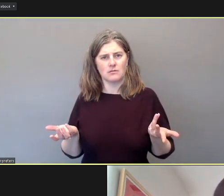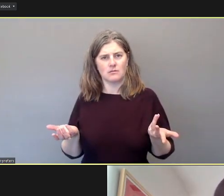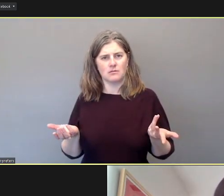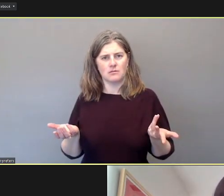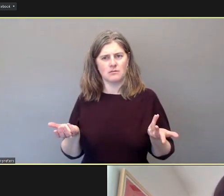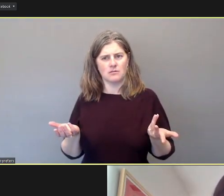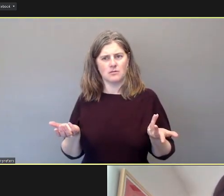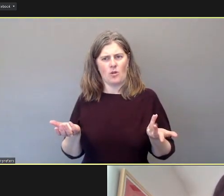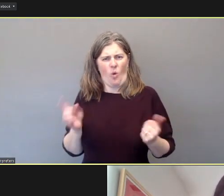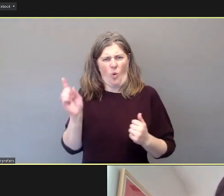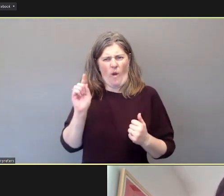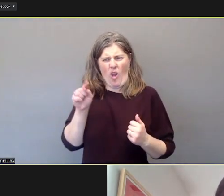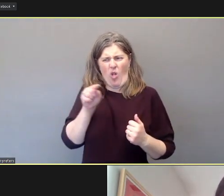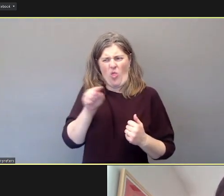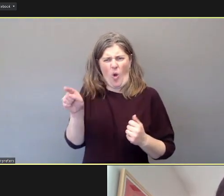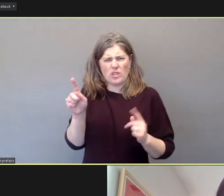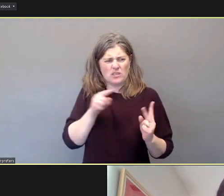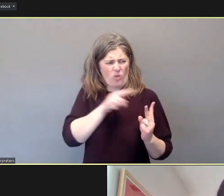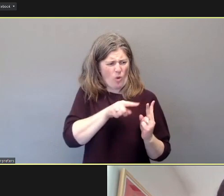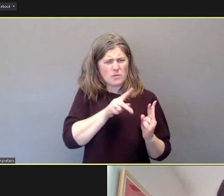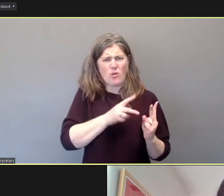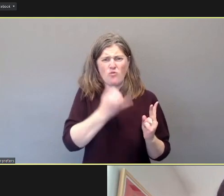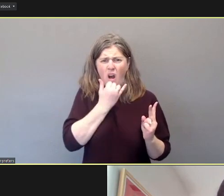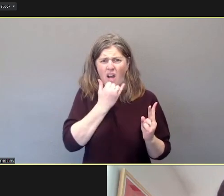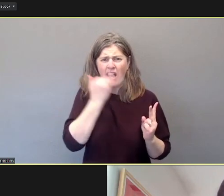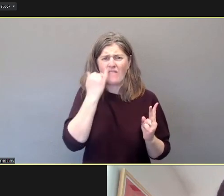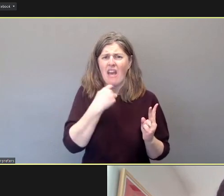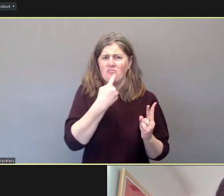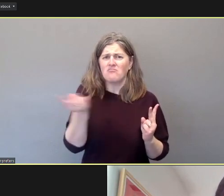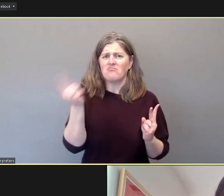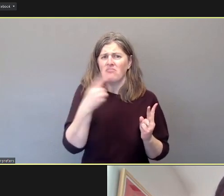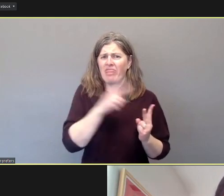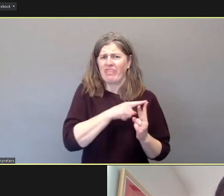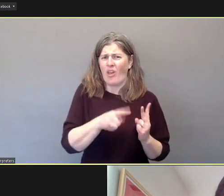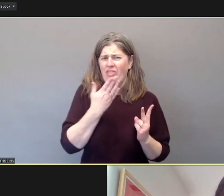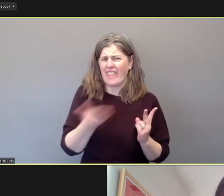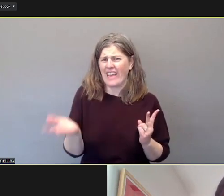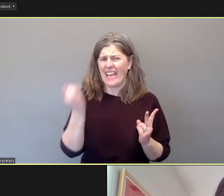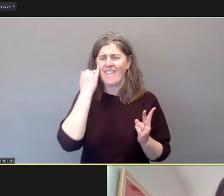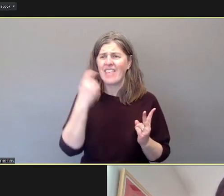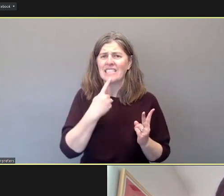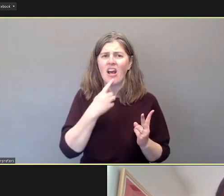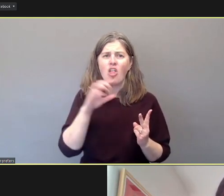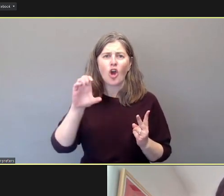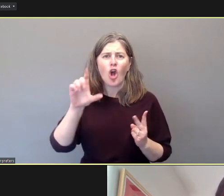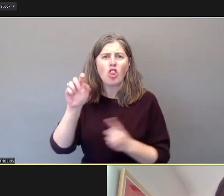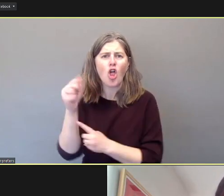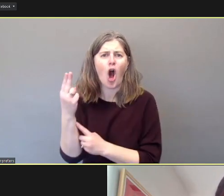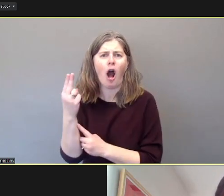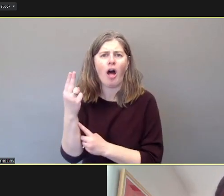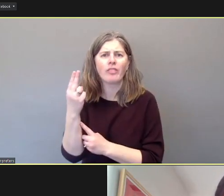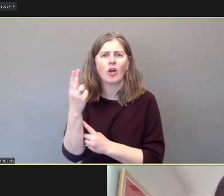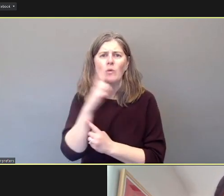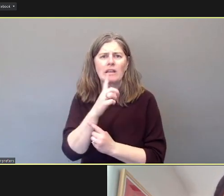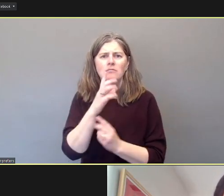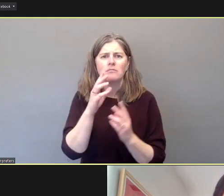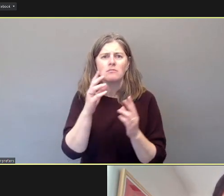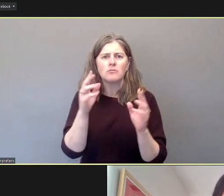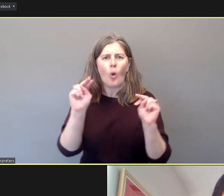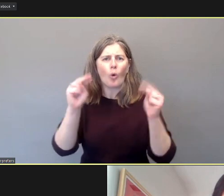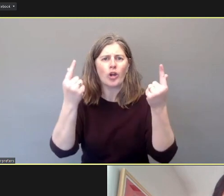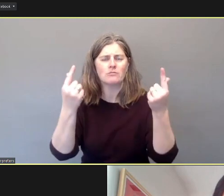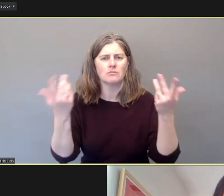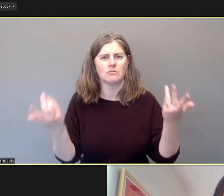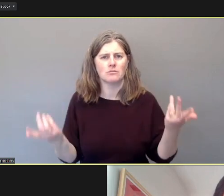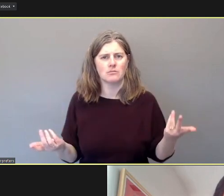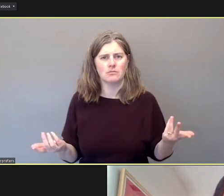where are those people wrong when they say those things? When they say that the cloth masks are basically face decorations, and